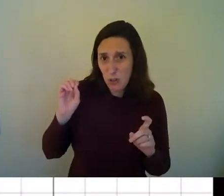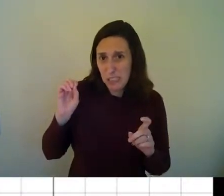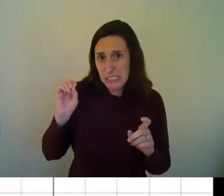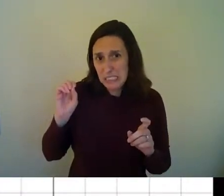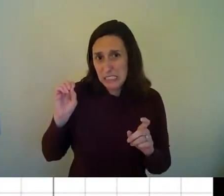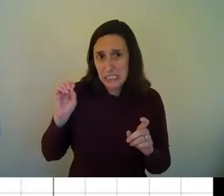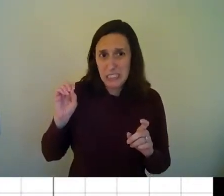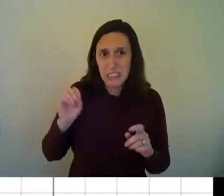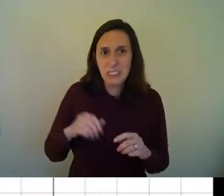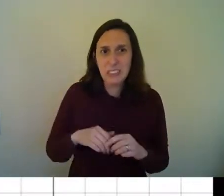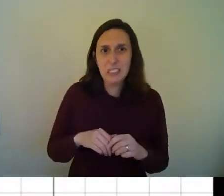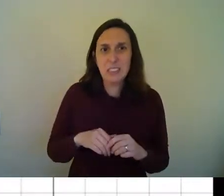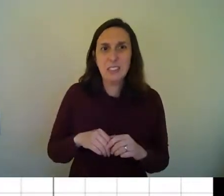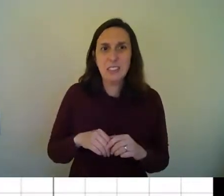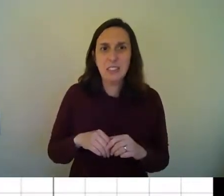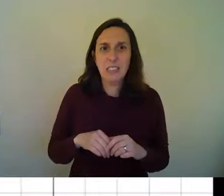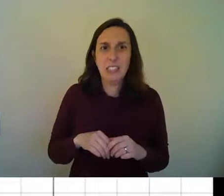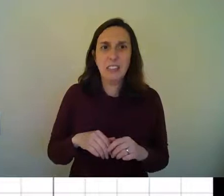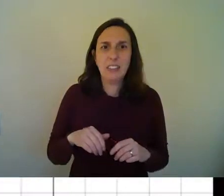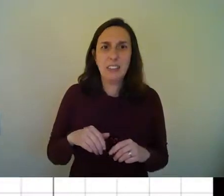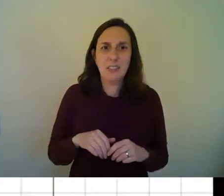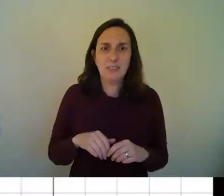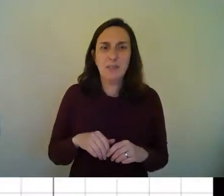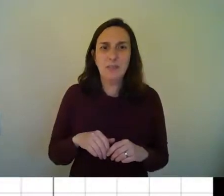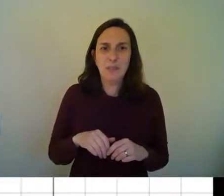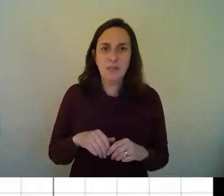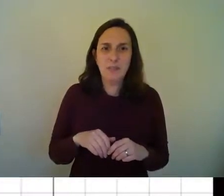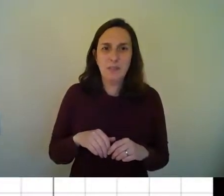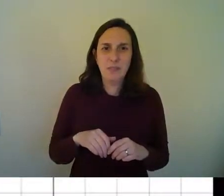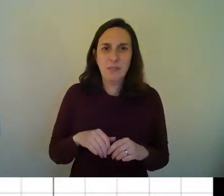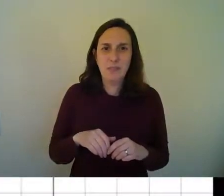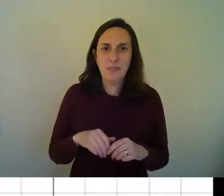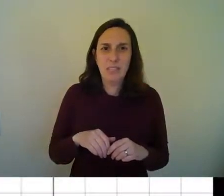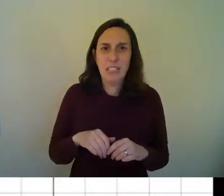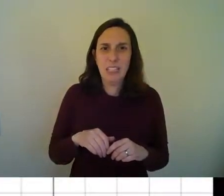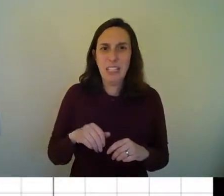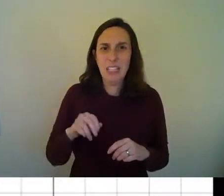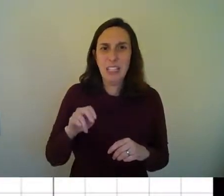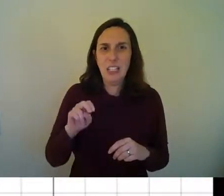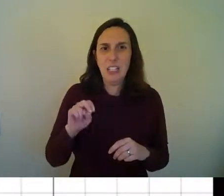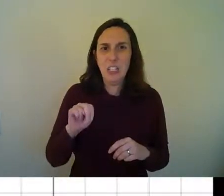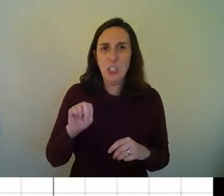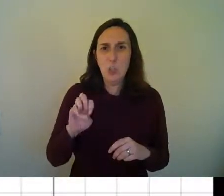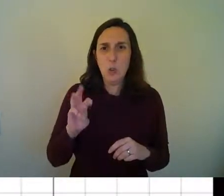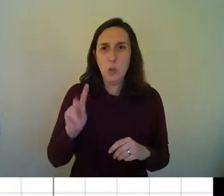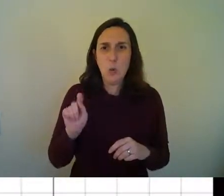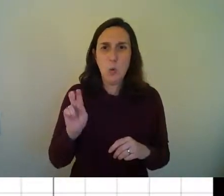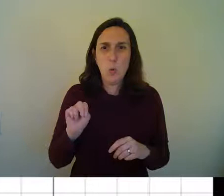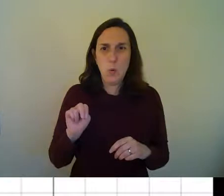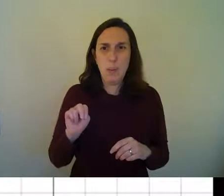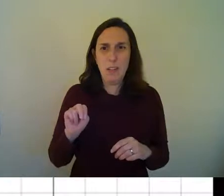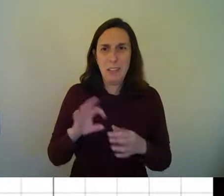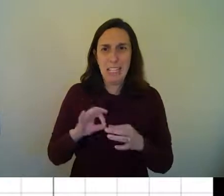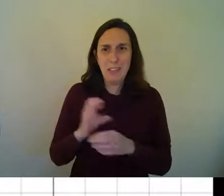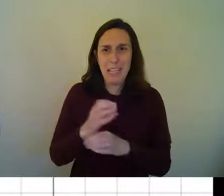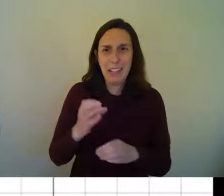We'll need Newton to invent calculus, Newton and Leibniz to invent calculus to, I think, answer that question a little bit better. But at least we know as we're